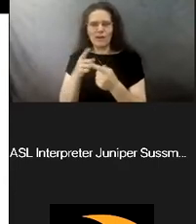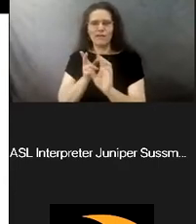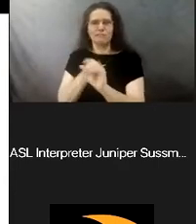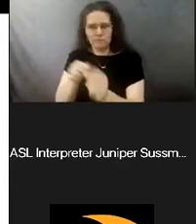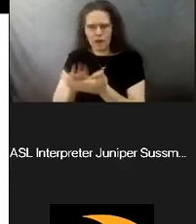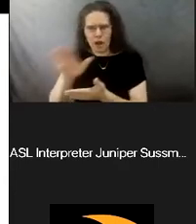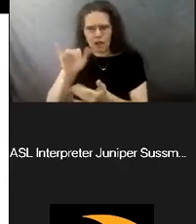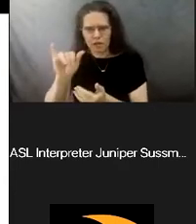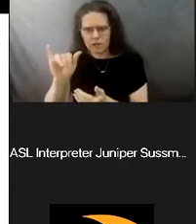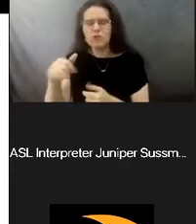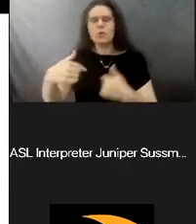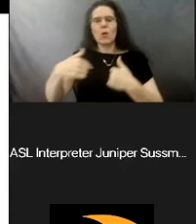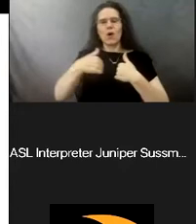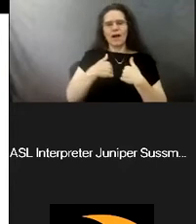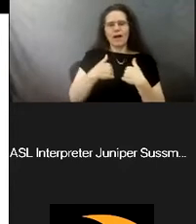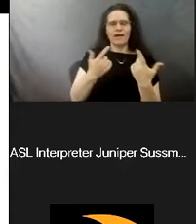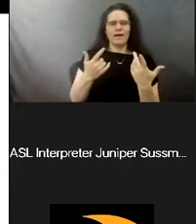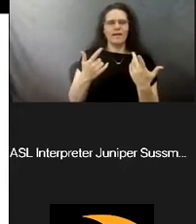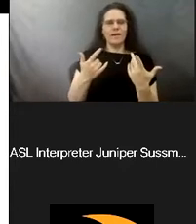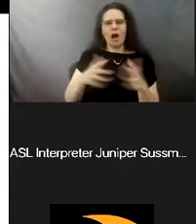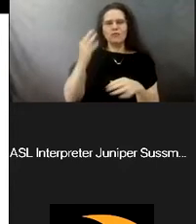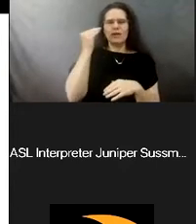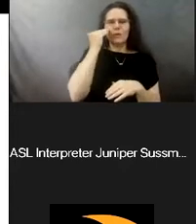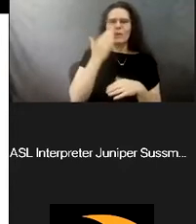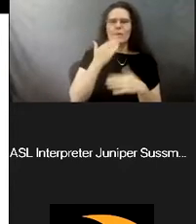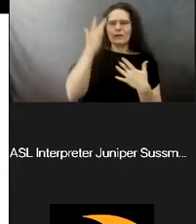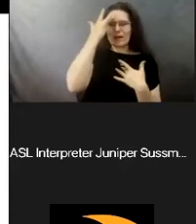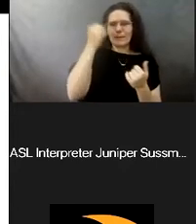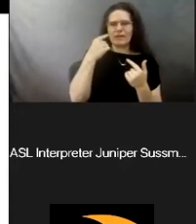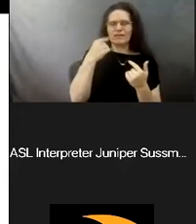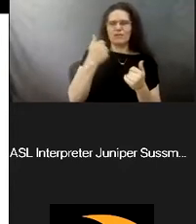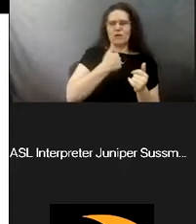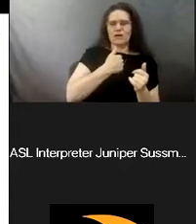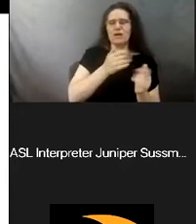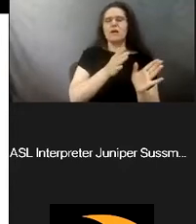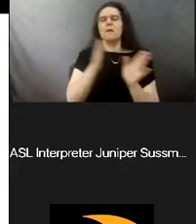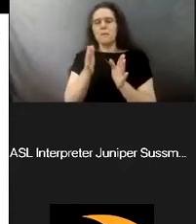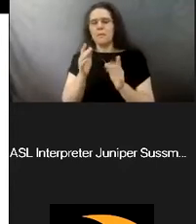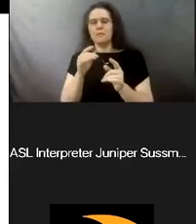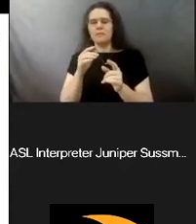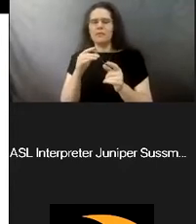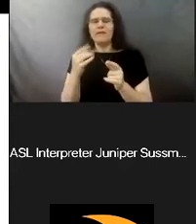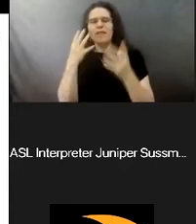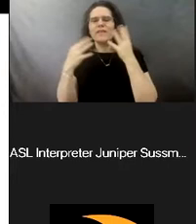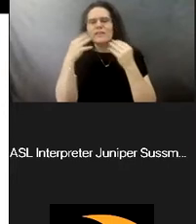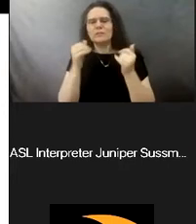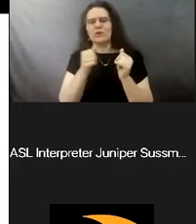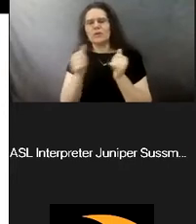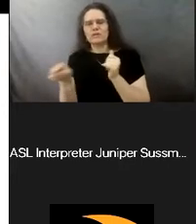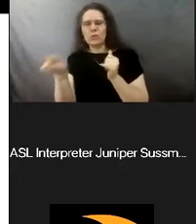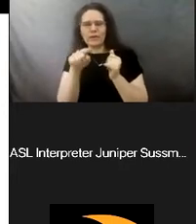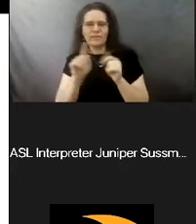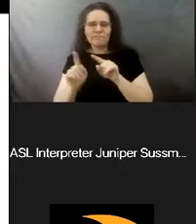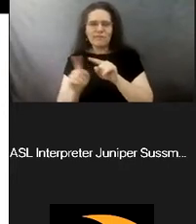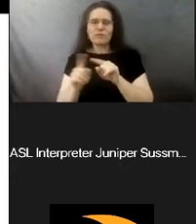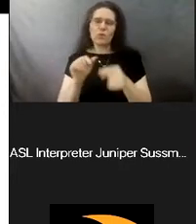new role, and one that I was very familiar with in my many years of working with many families and many school systems throughout the state of Ohio, and